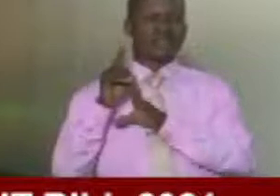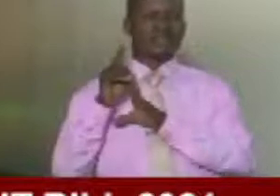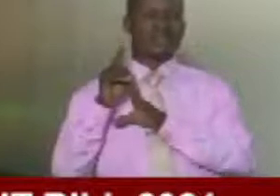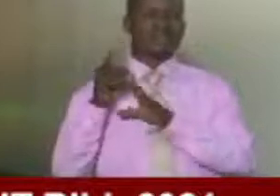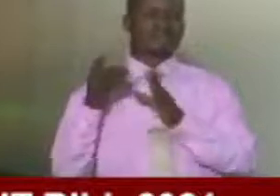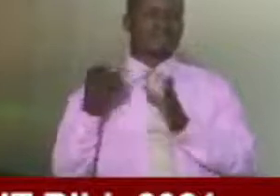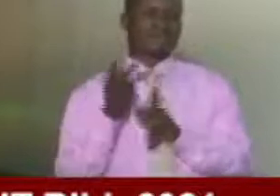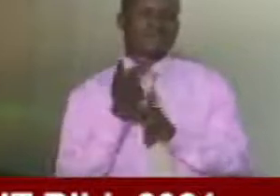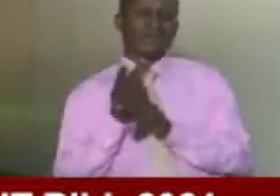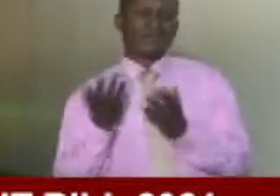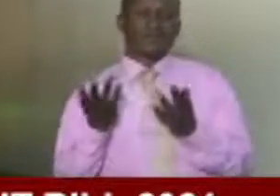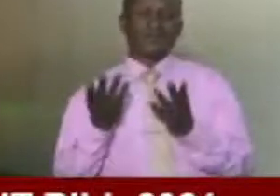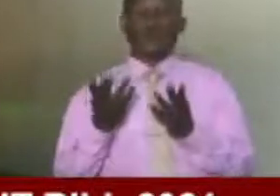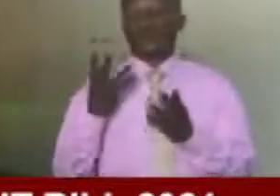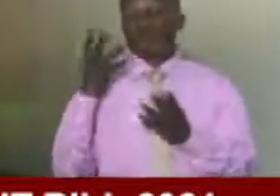results